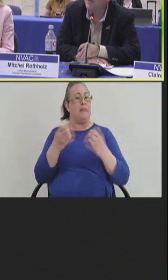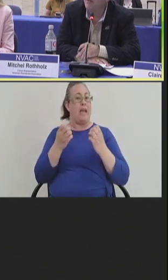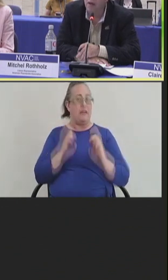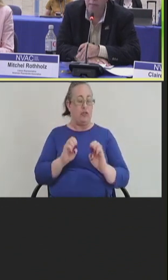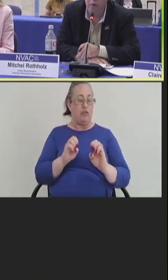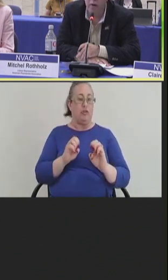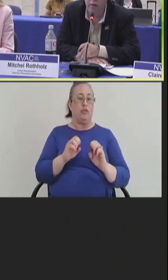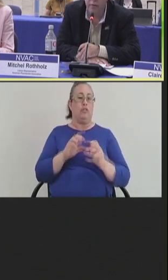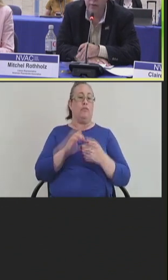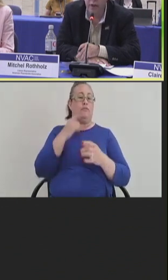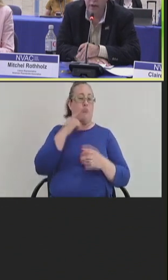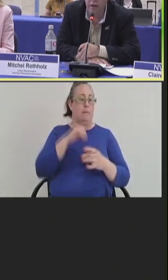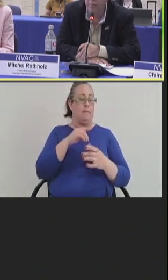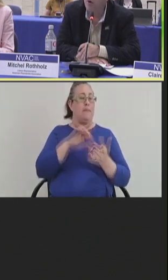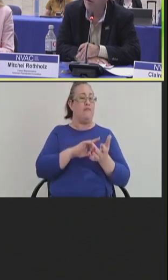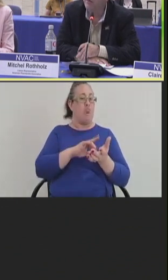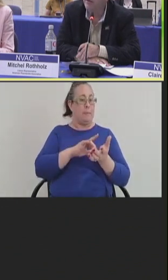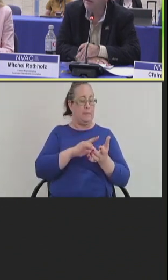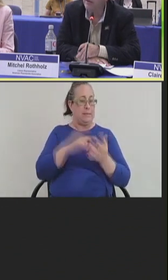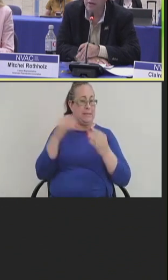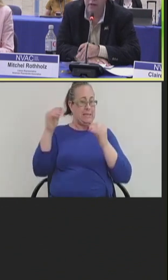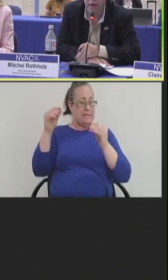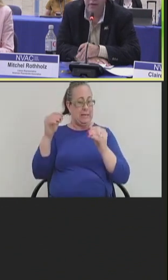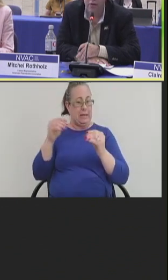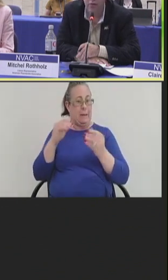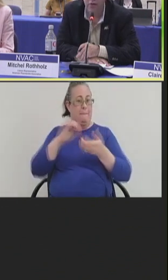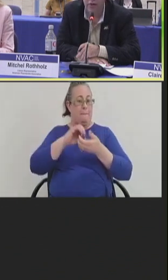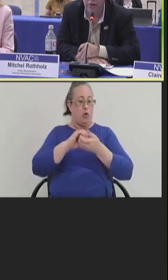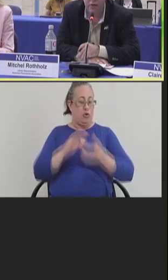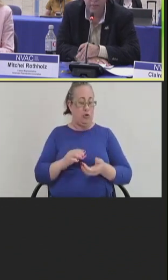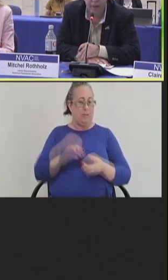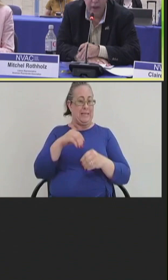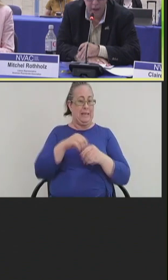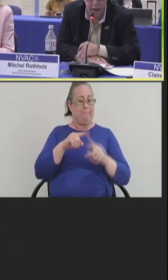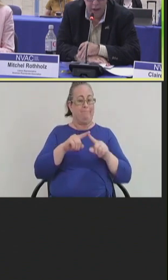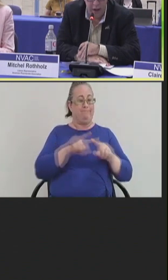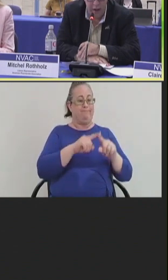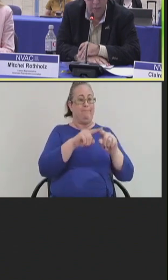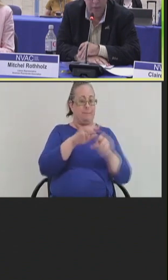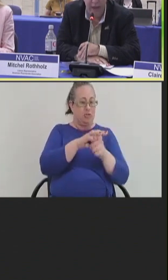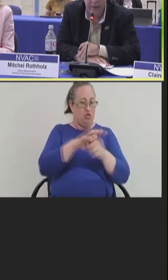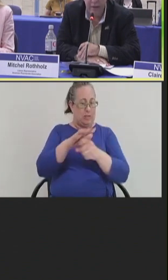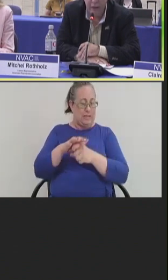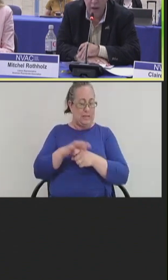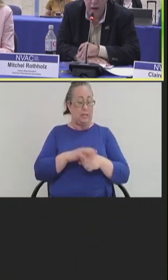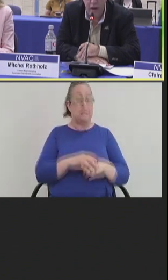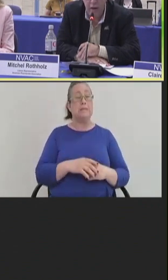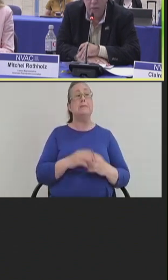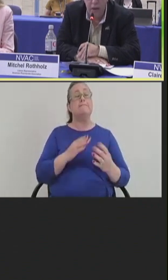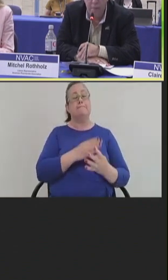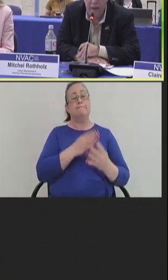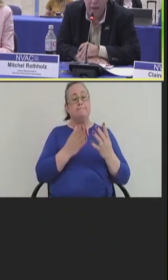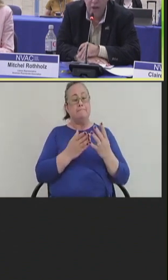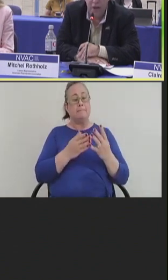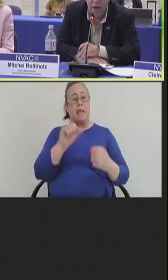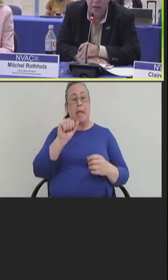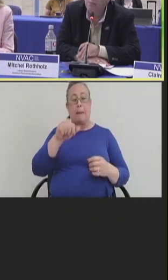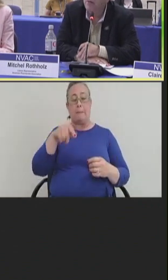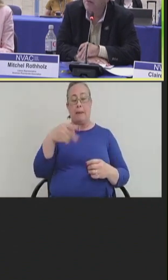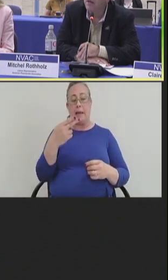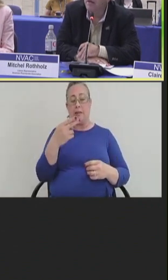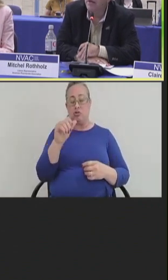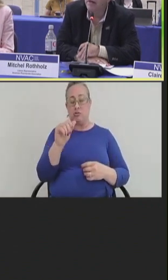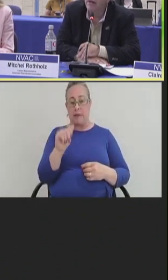pharmacy partners and other partners at the jurisdictions. Next, APHA has